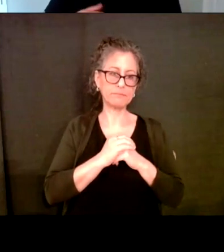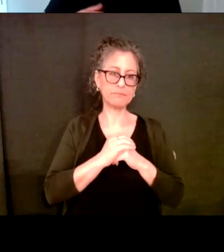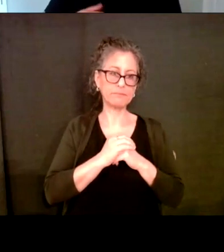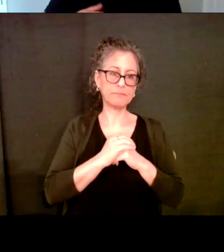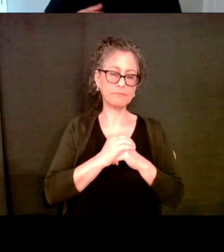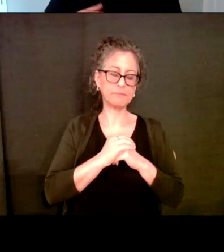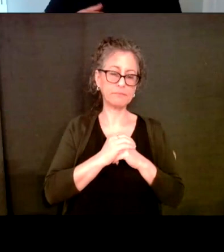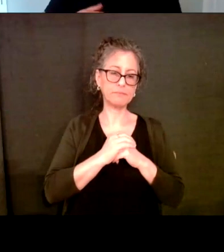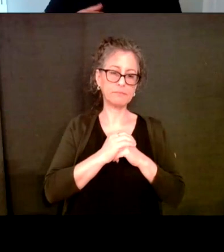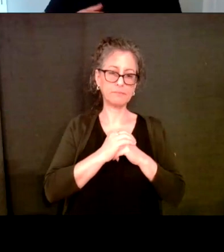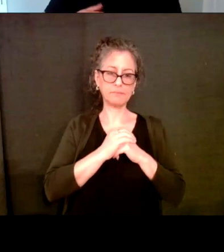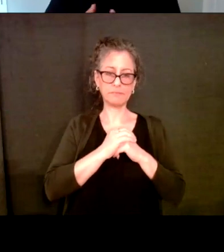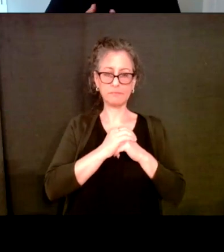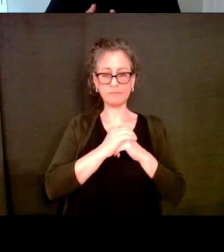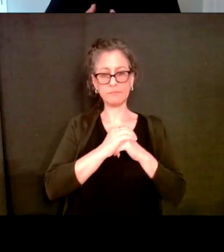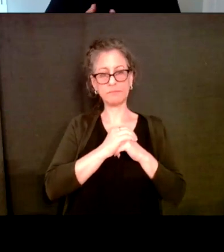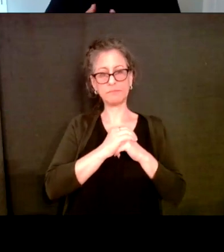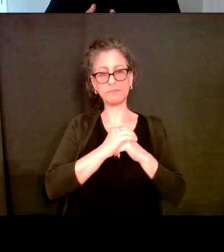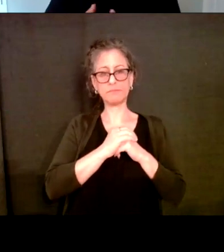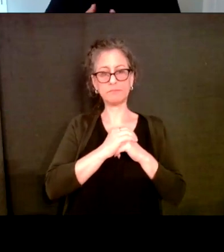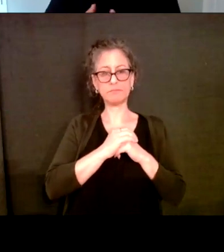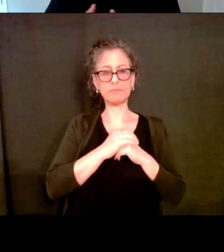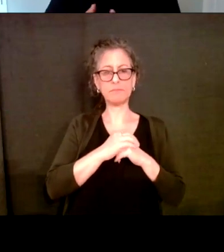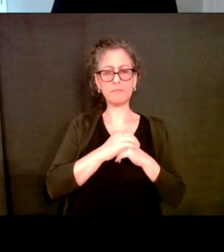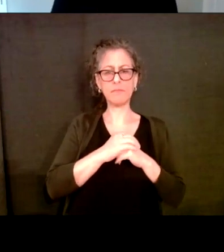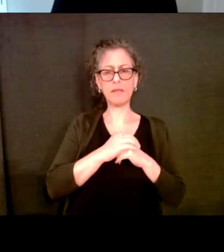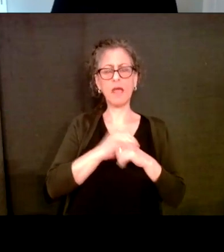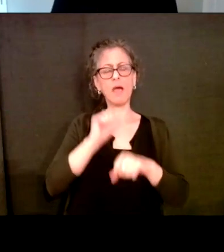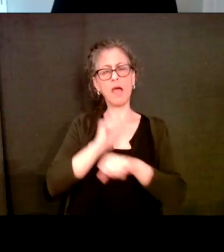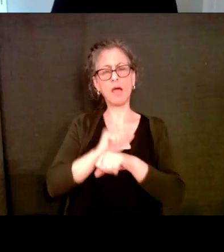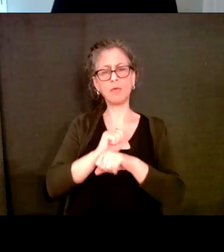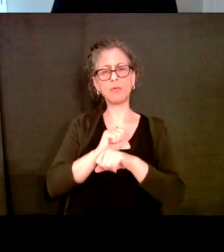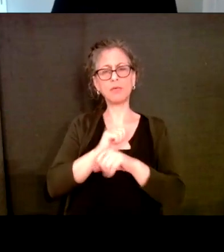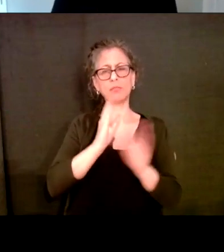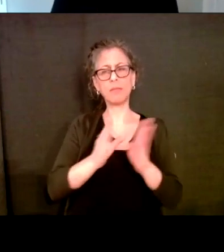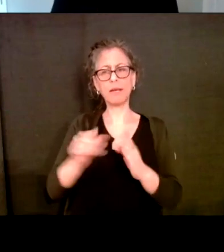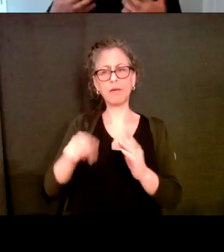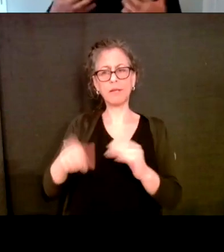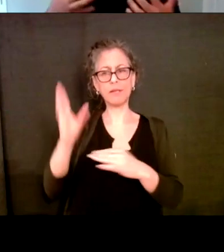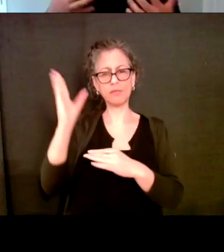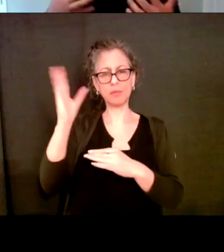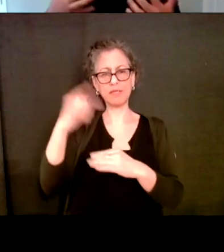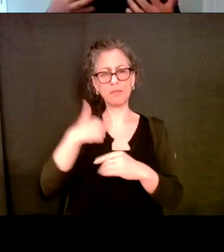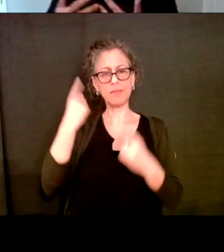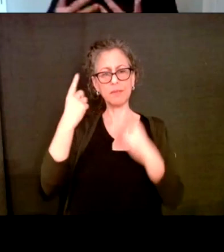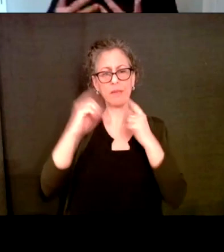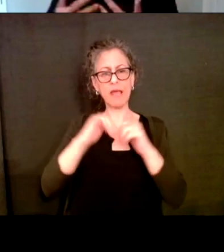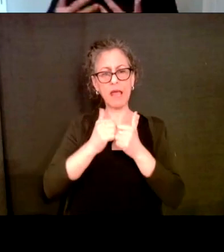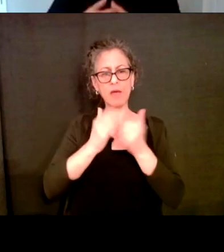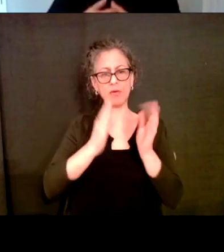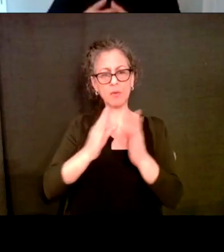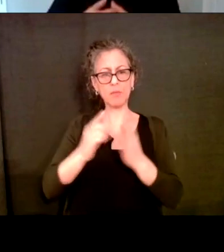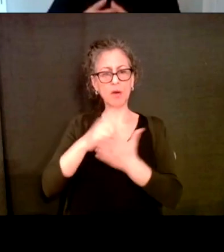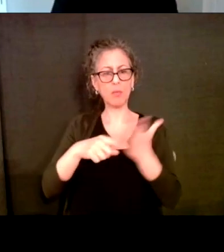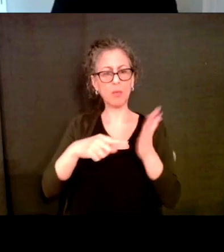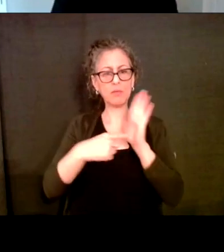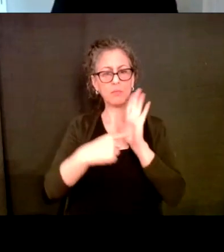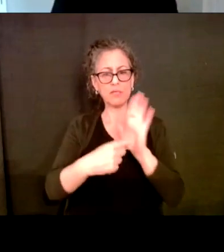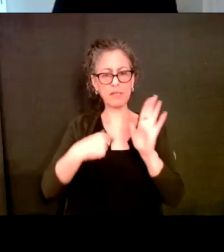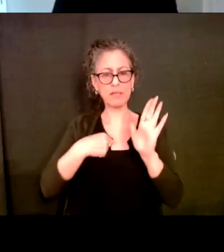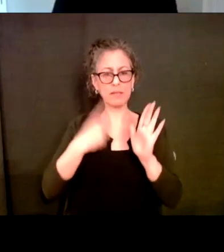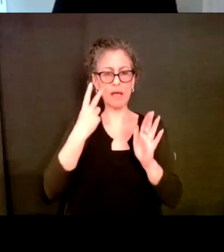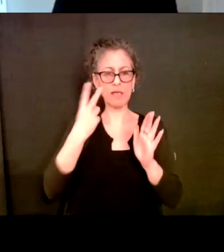As I was working through the content for this presentation and thinking about how to prepare, what to present, I came across